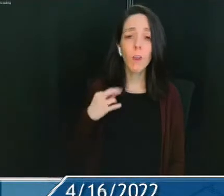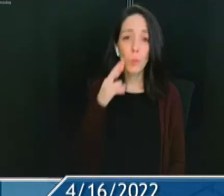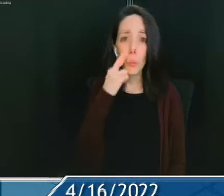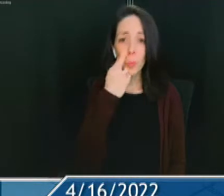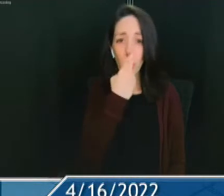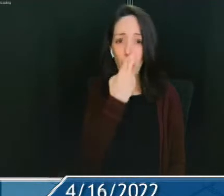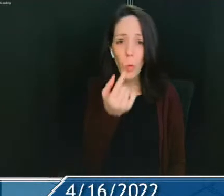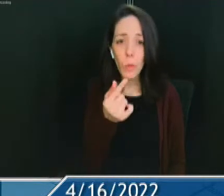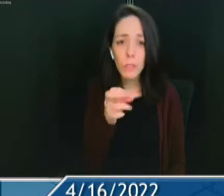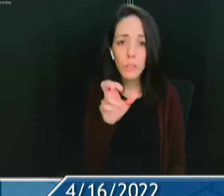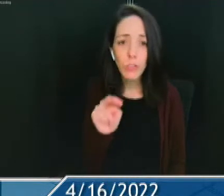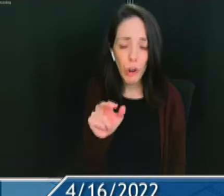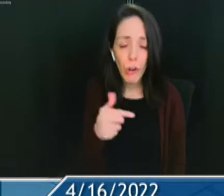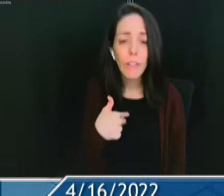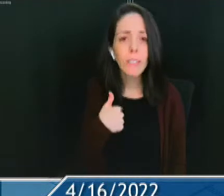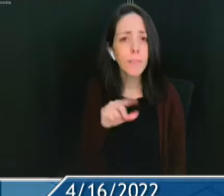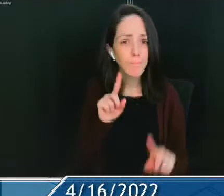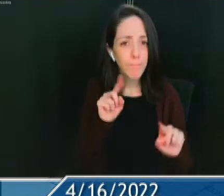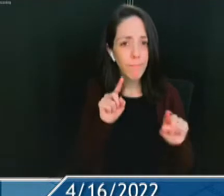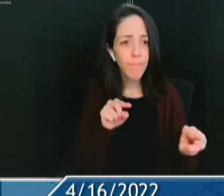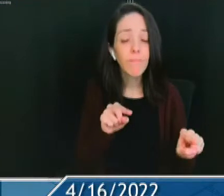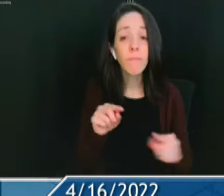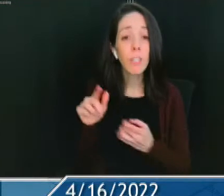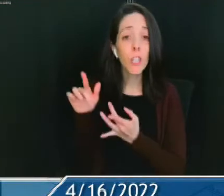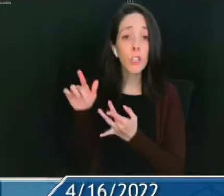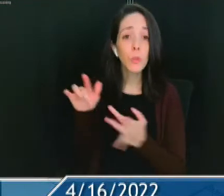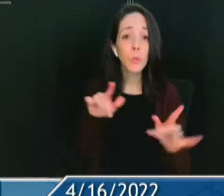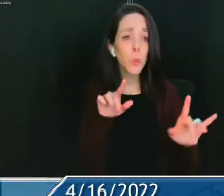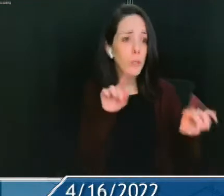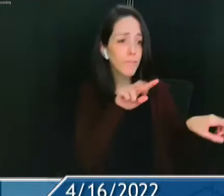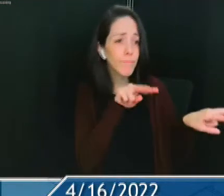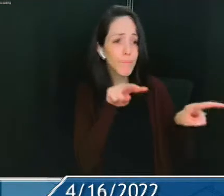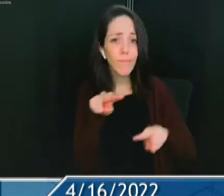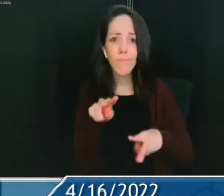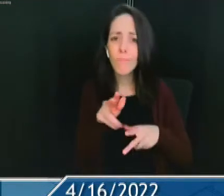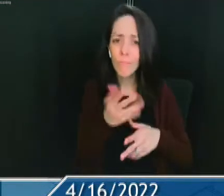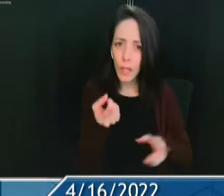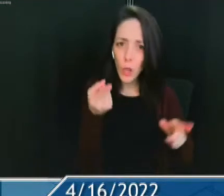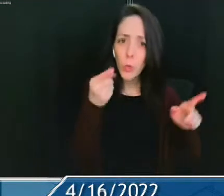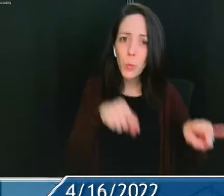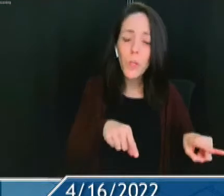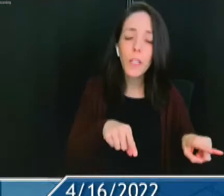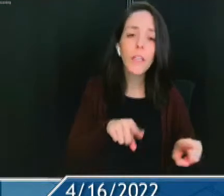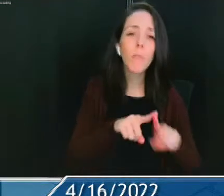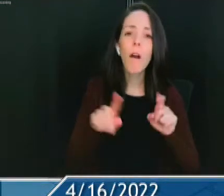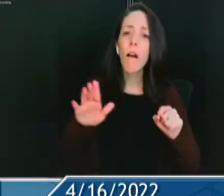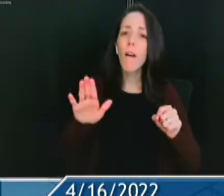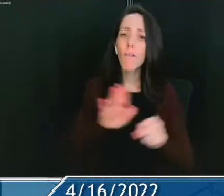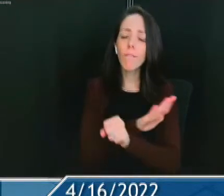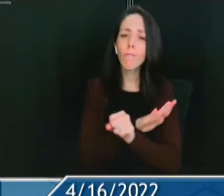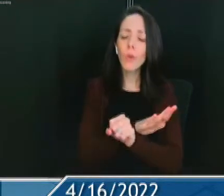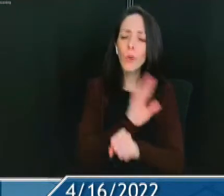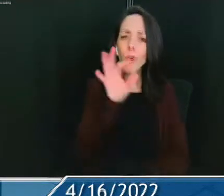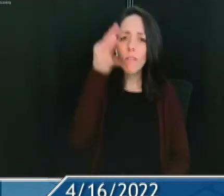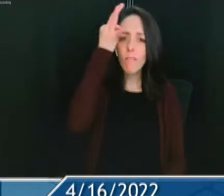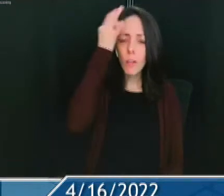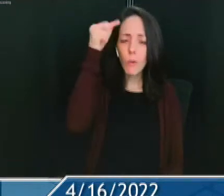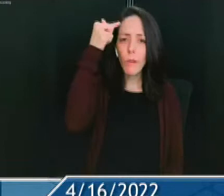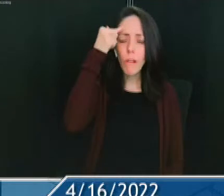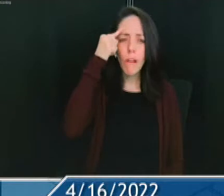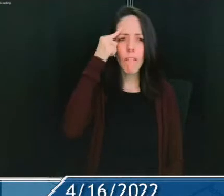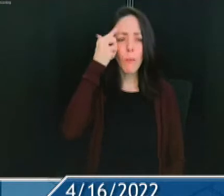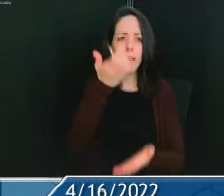know tourists share that view. But as a retired federal government economist, I worry future generations